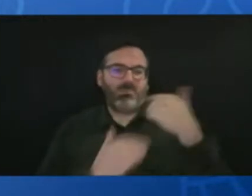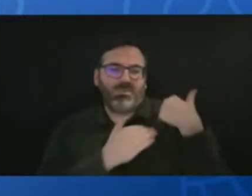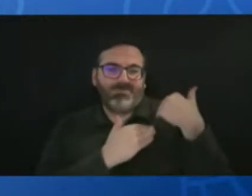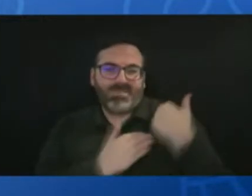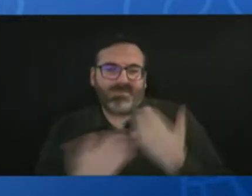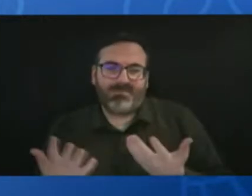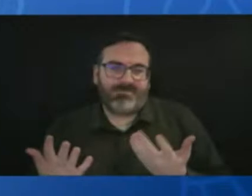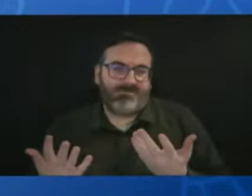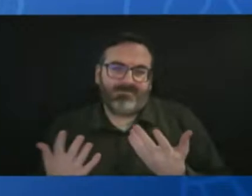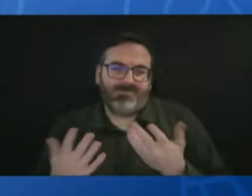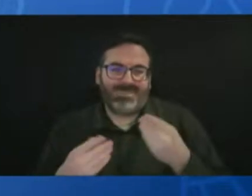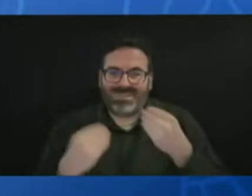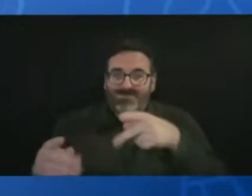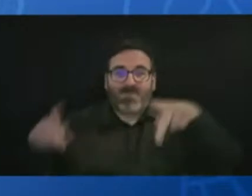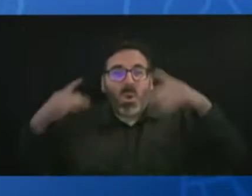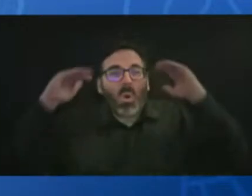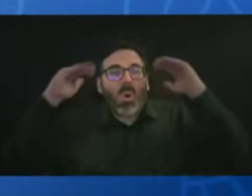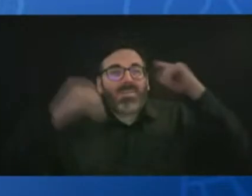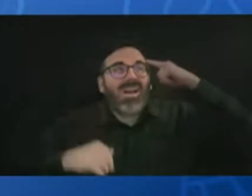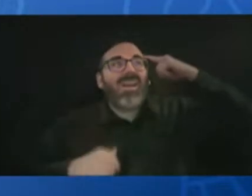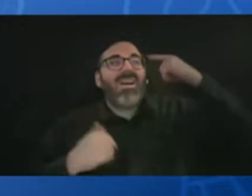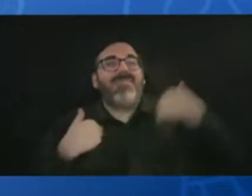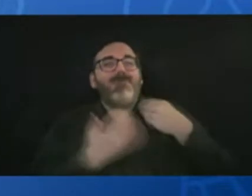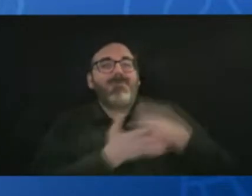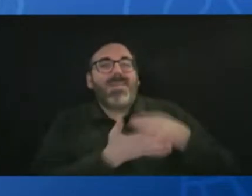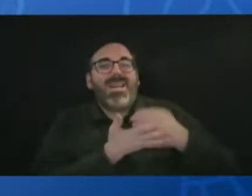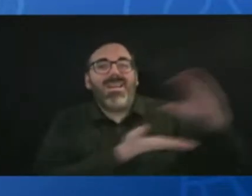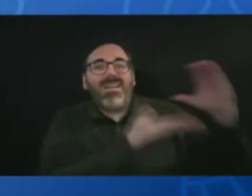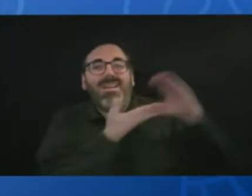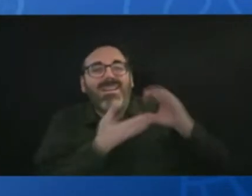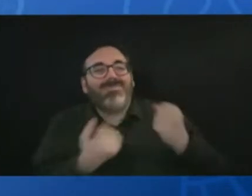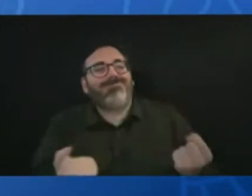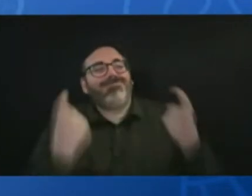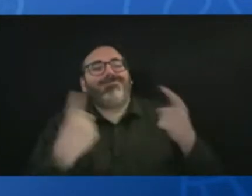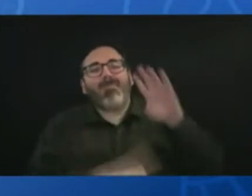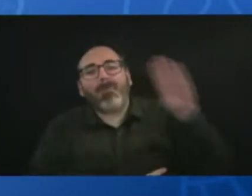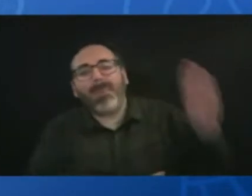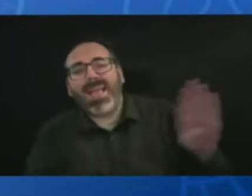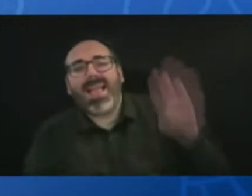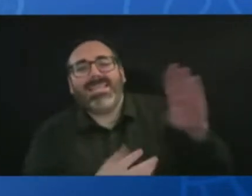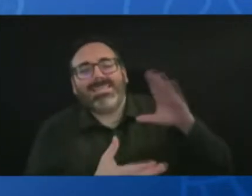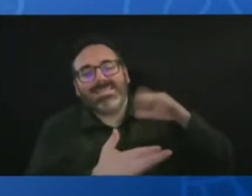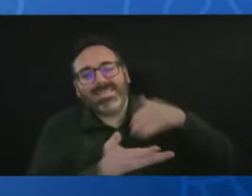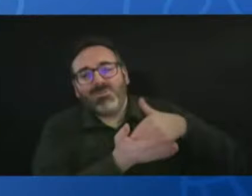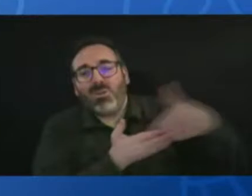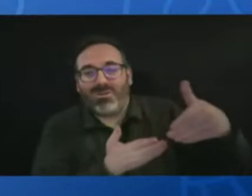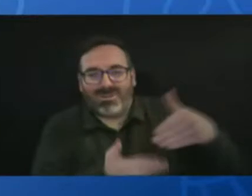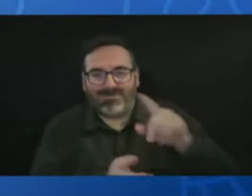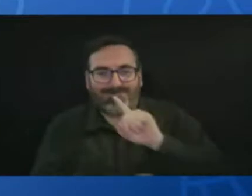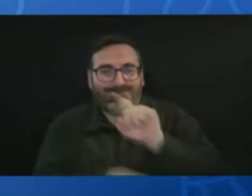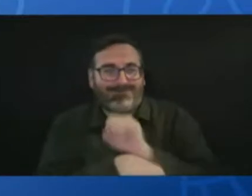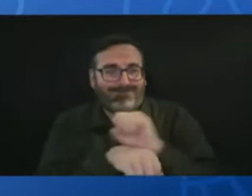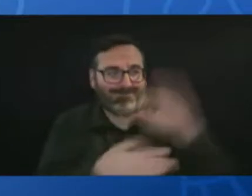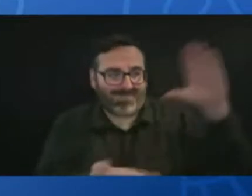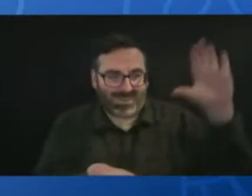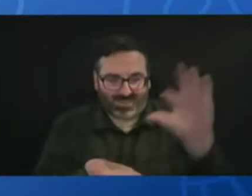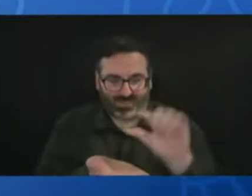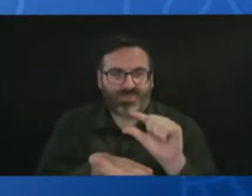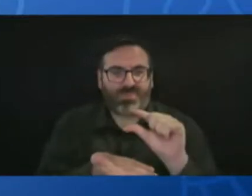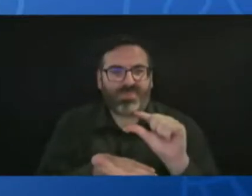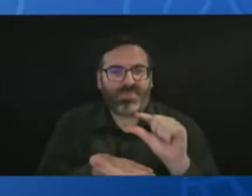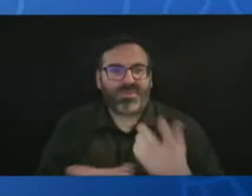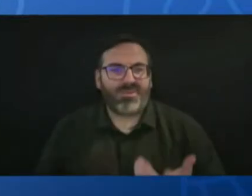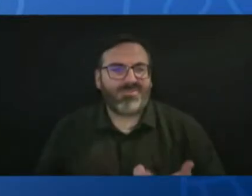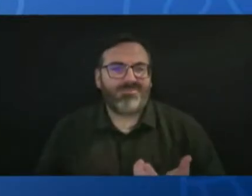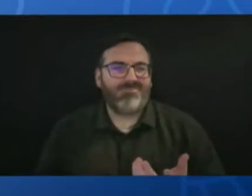spending billions of dollars, and it's not even reaching the people that you've told that it is supposed to go to. They don't